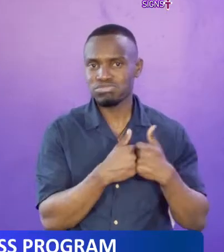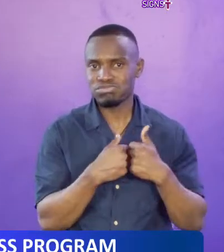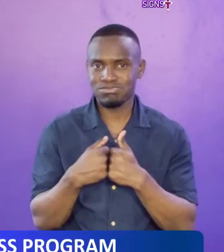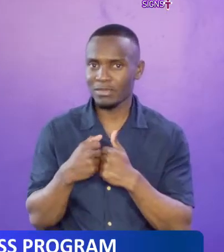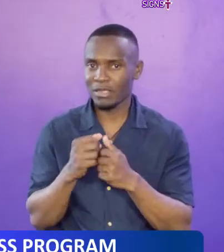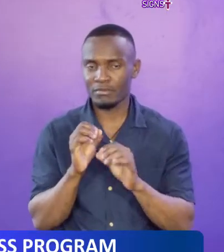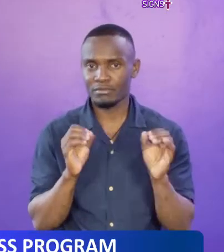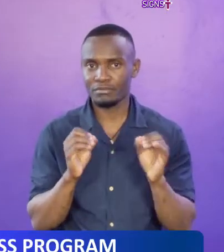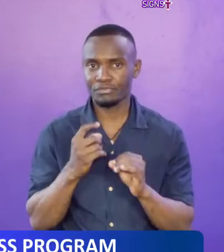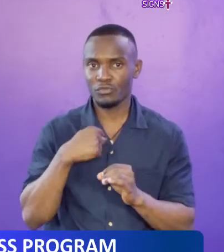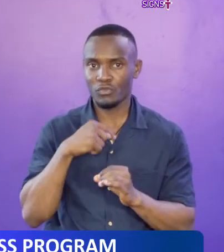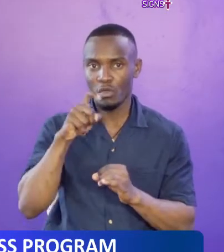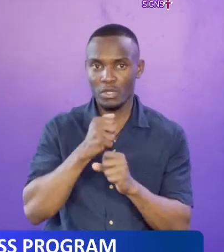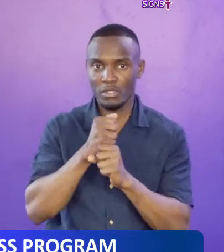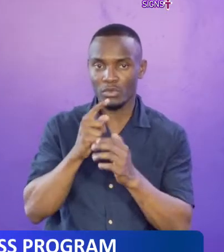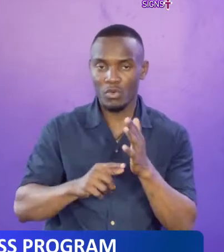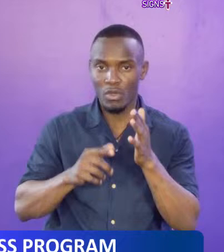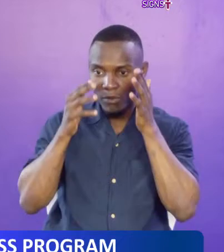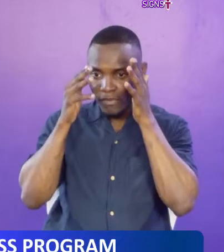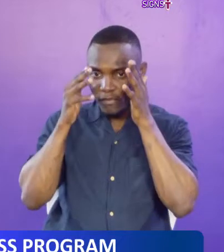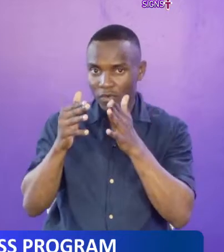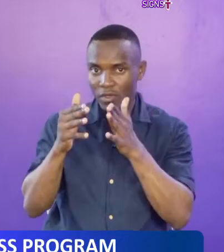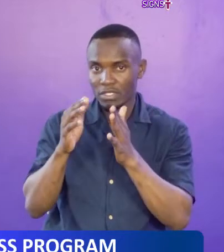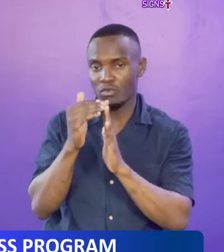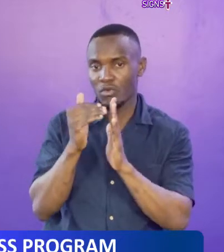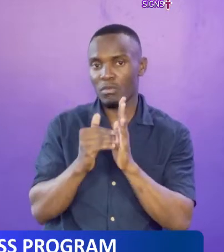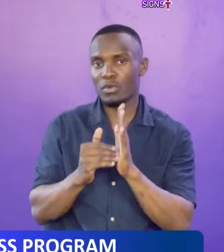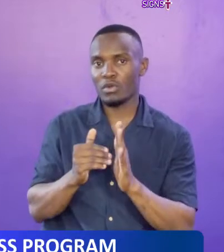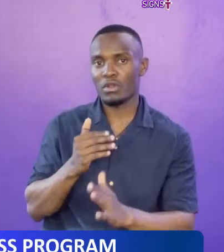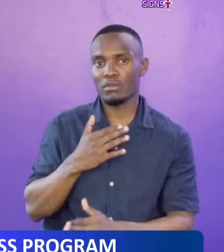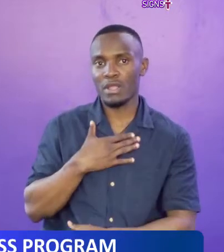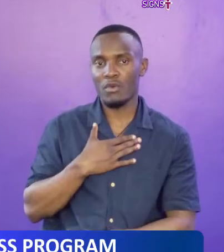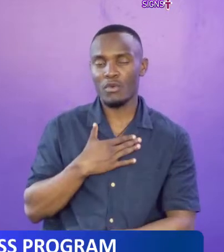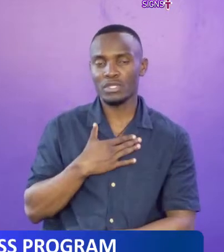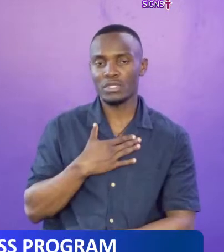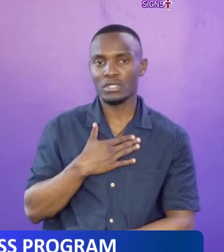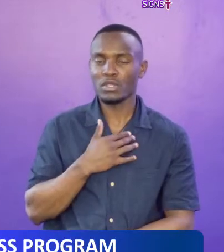our programs, not just